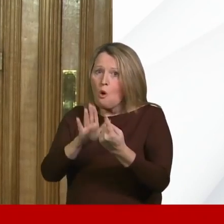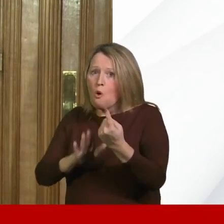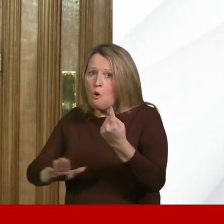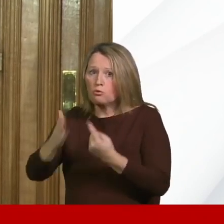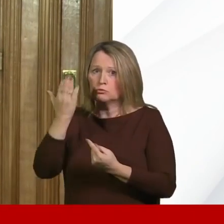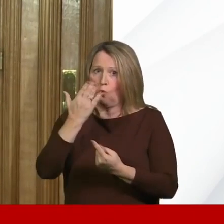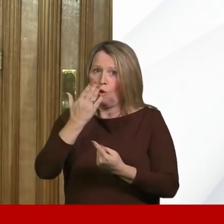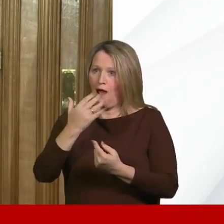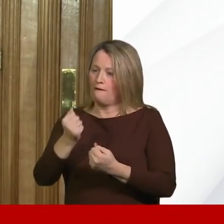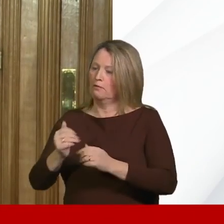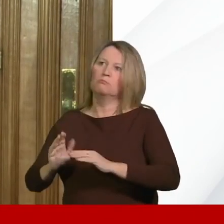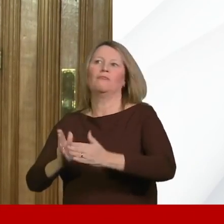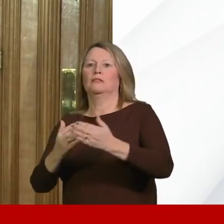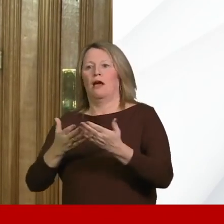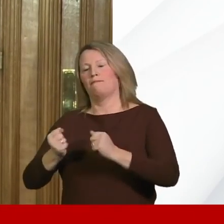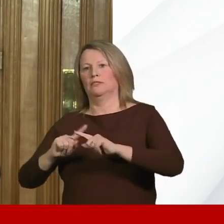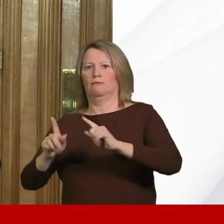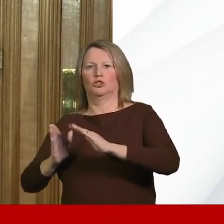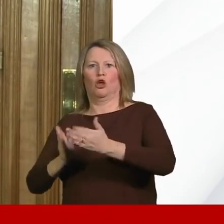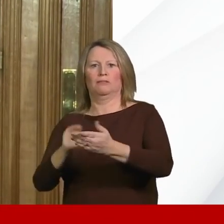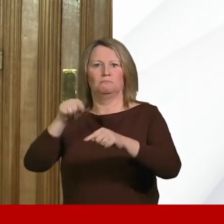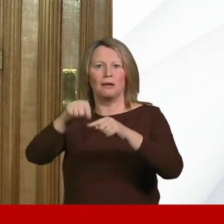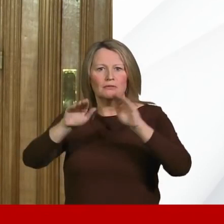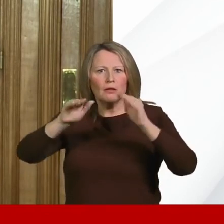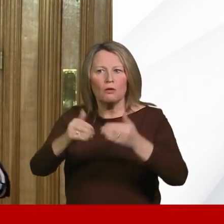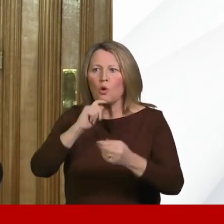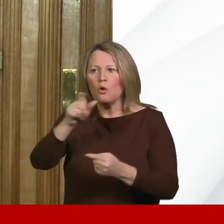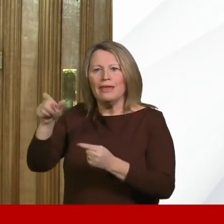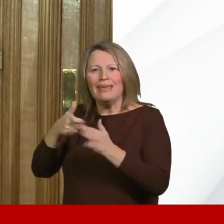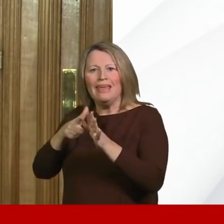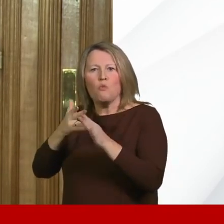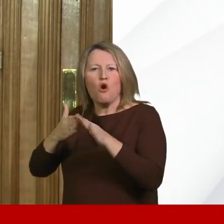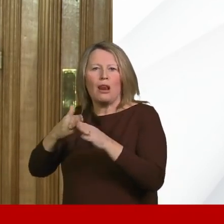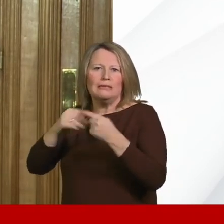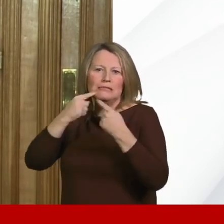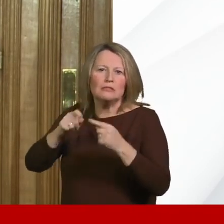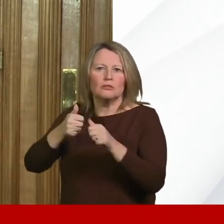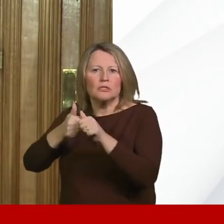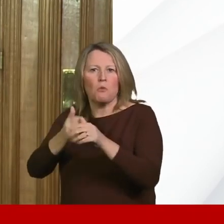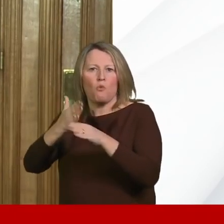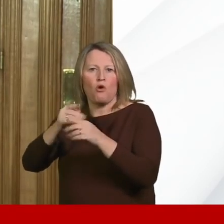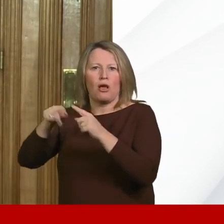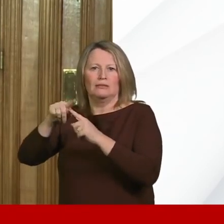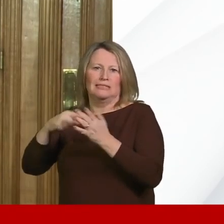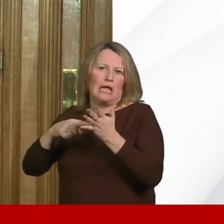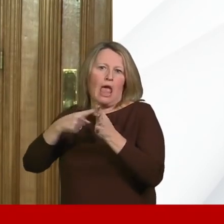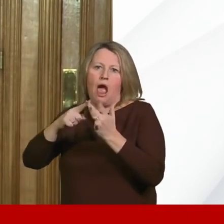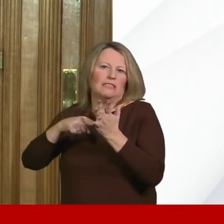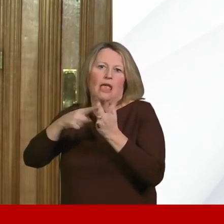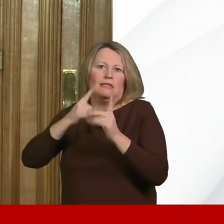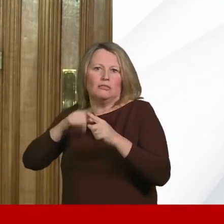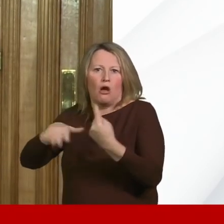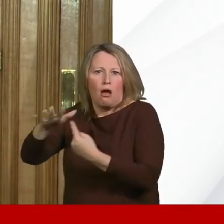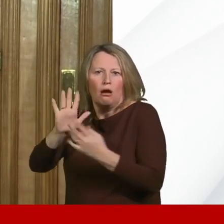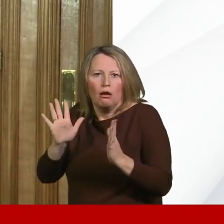Monday. What we want, if possible, is for all children in those sectors still to go to their